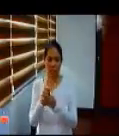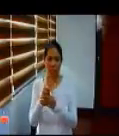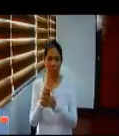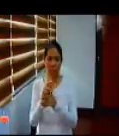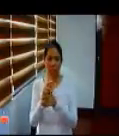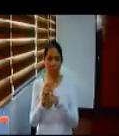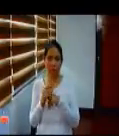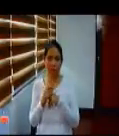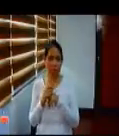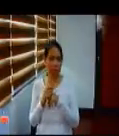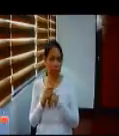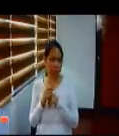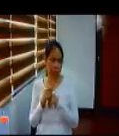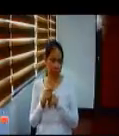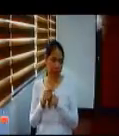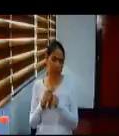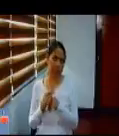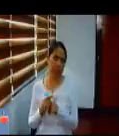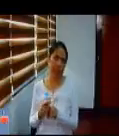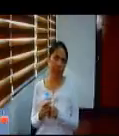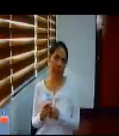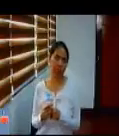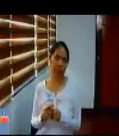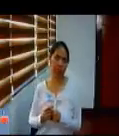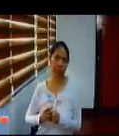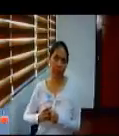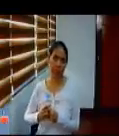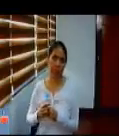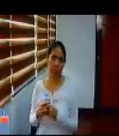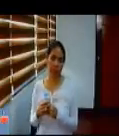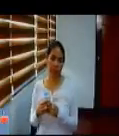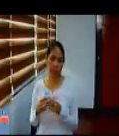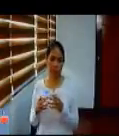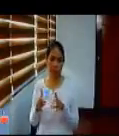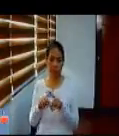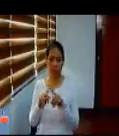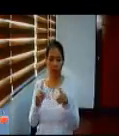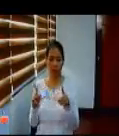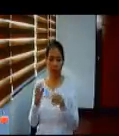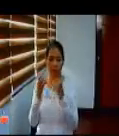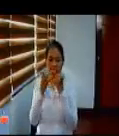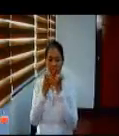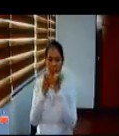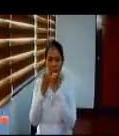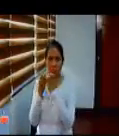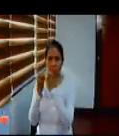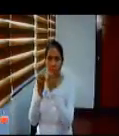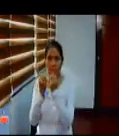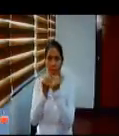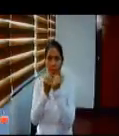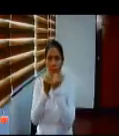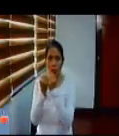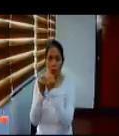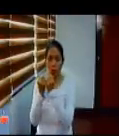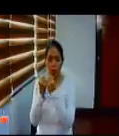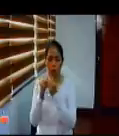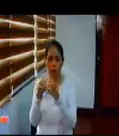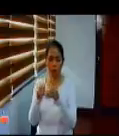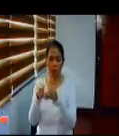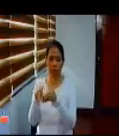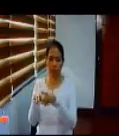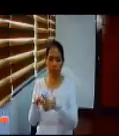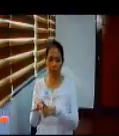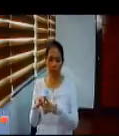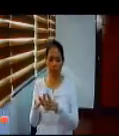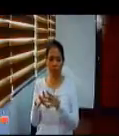in the photosynthetic activity. But still, corn would have that losses. It's